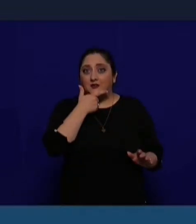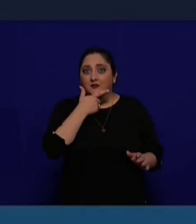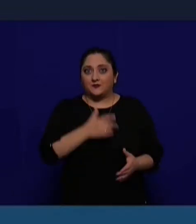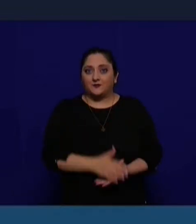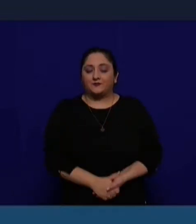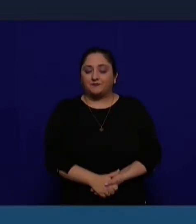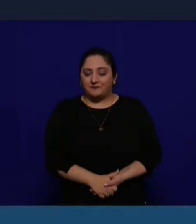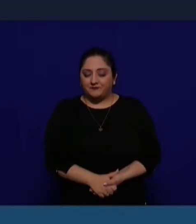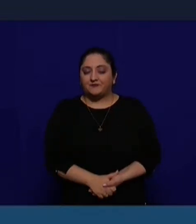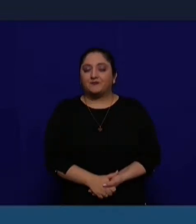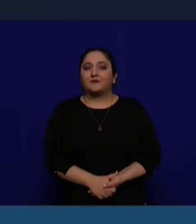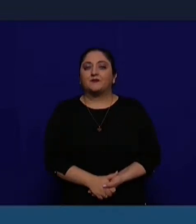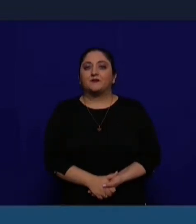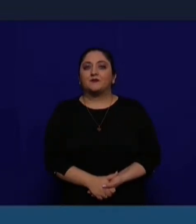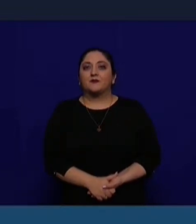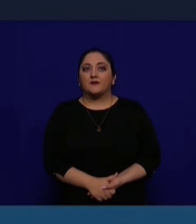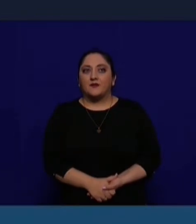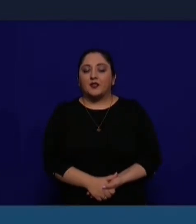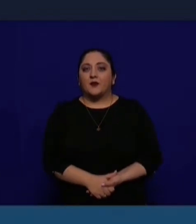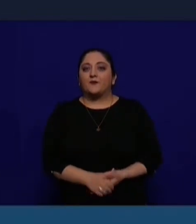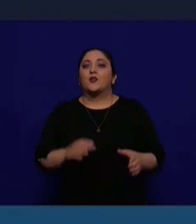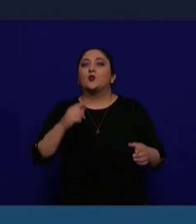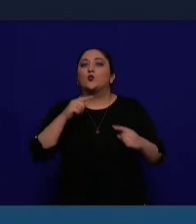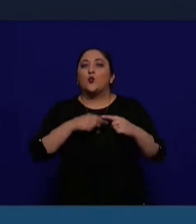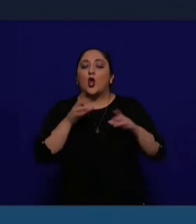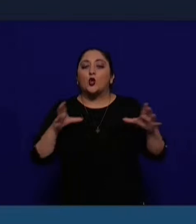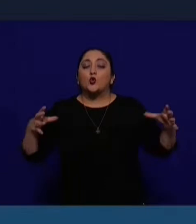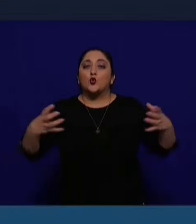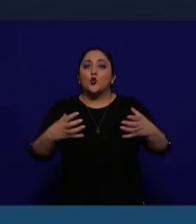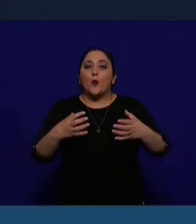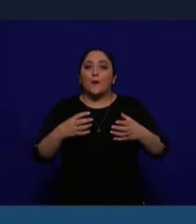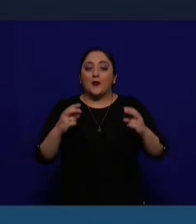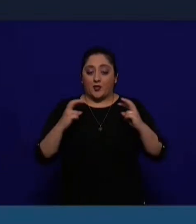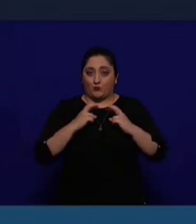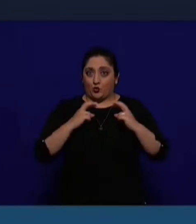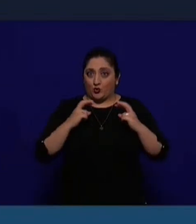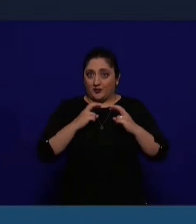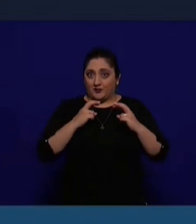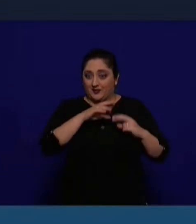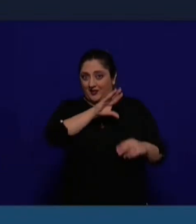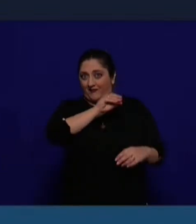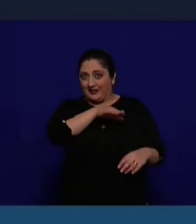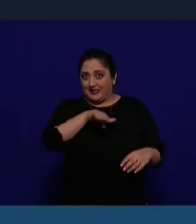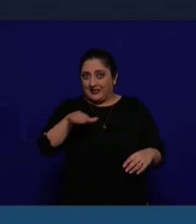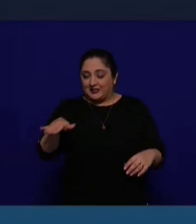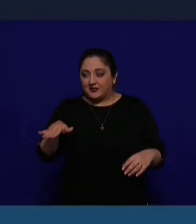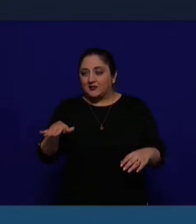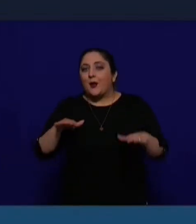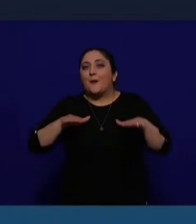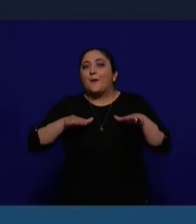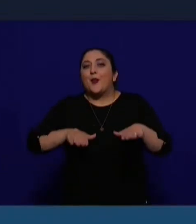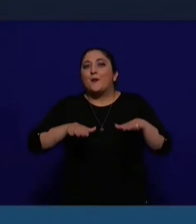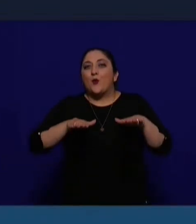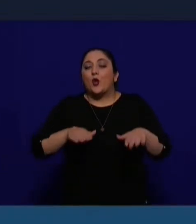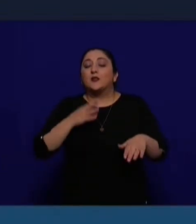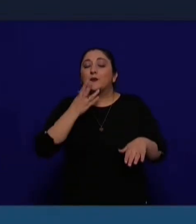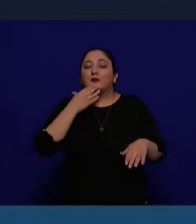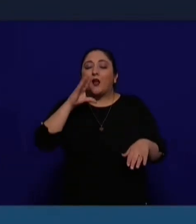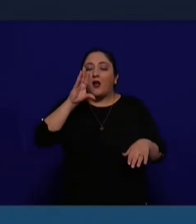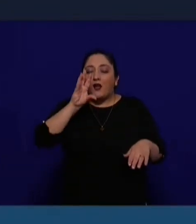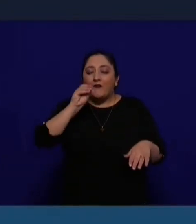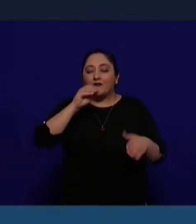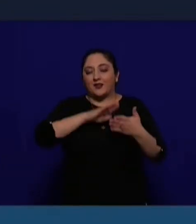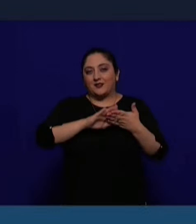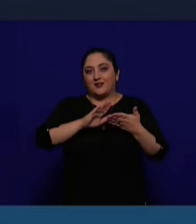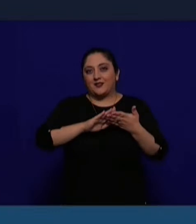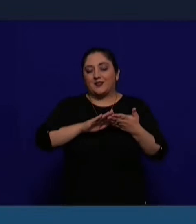Grazzi. Fuq herd immunity, nfakrukom, herd immunity taħdem mod fejn inti jkollok maġġor parti tal-popolazzjoni